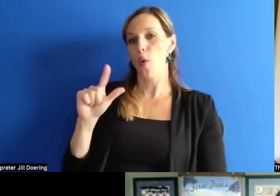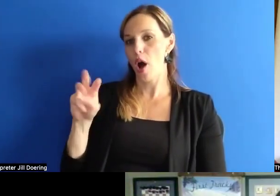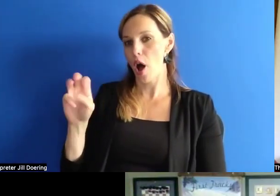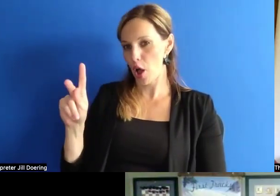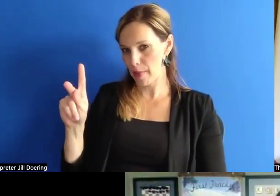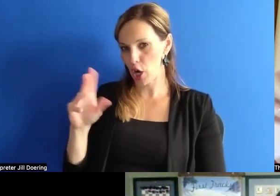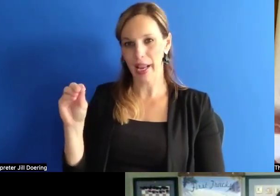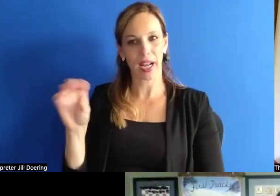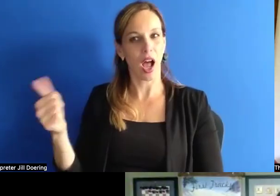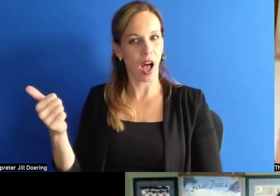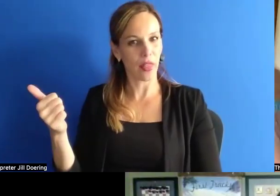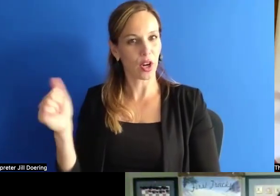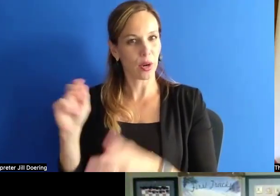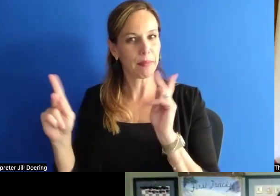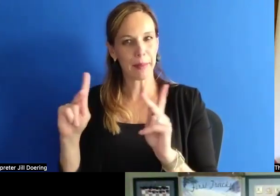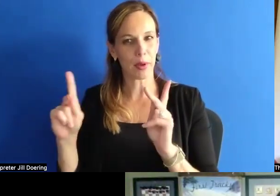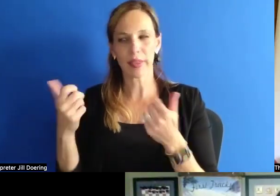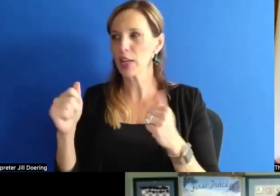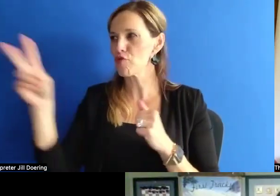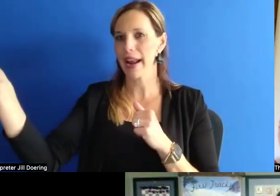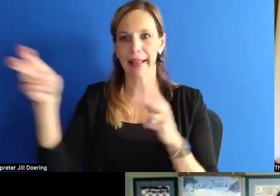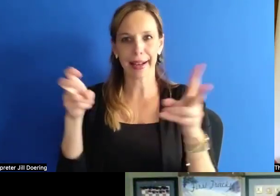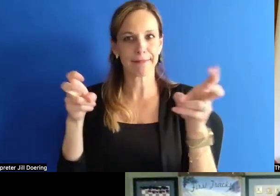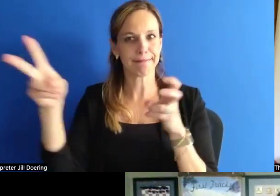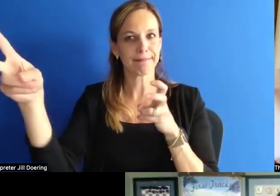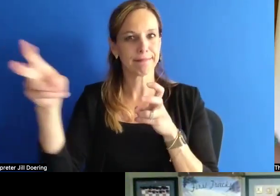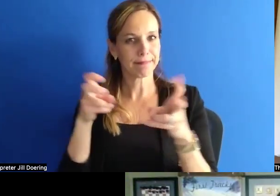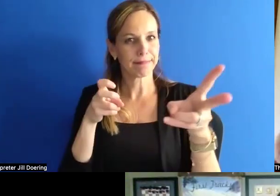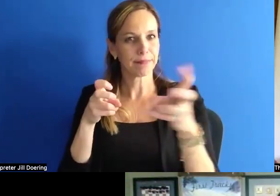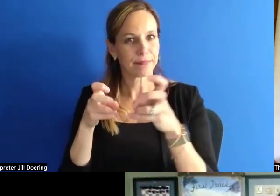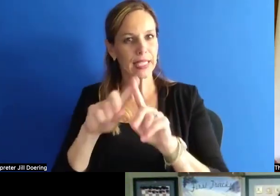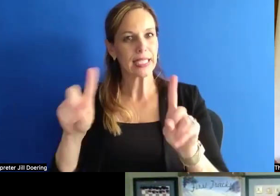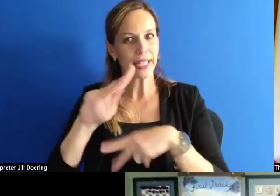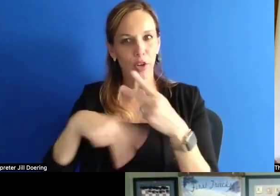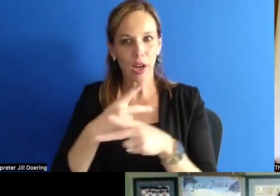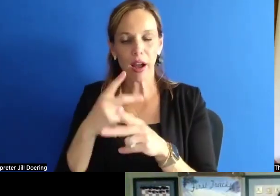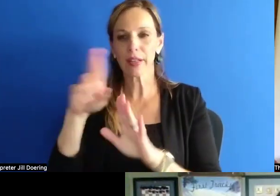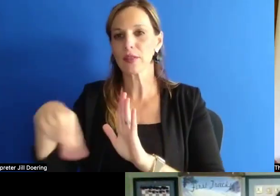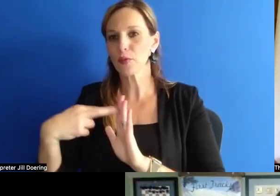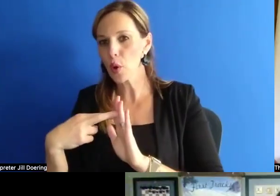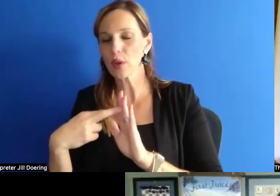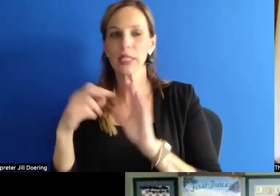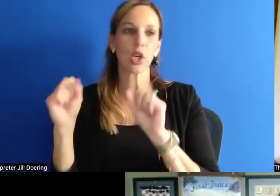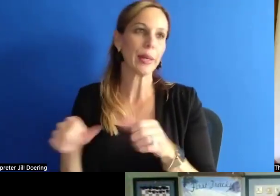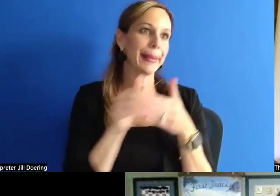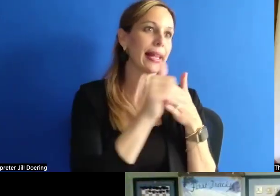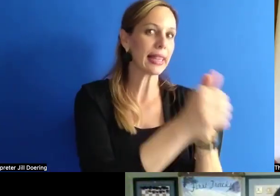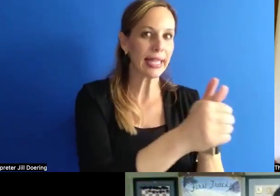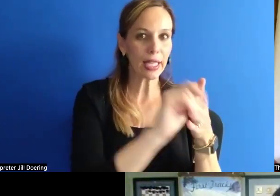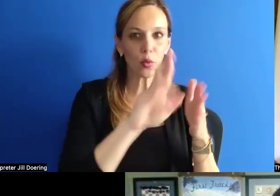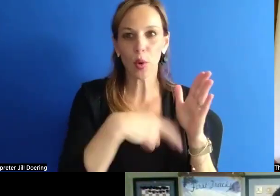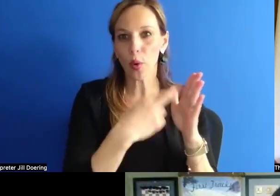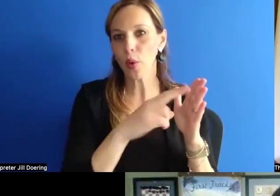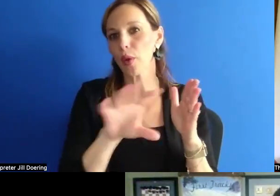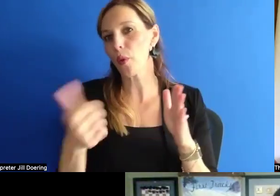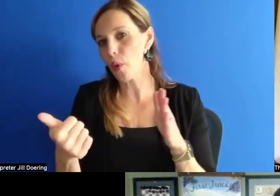a taste of different kinds of war, whether it's a leading war or a small war. So how